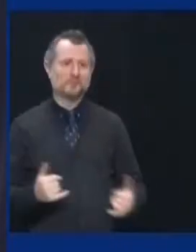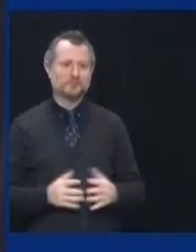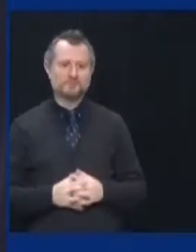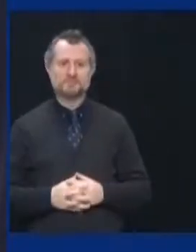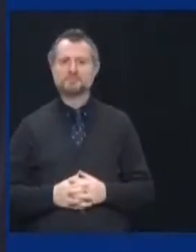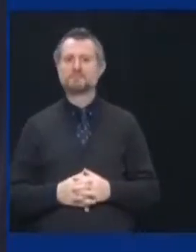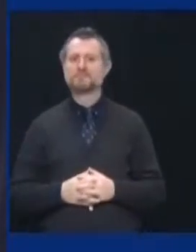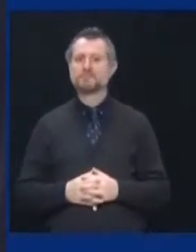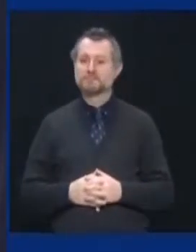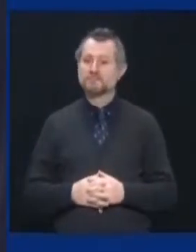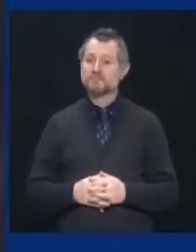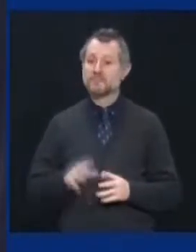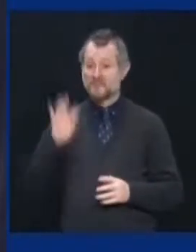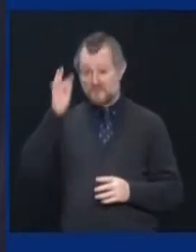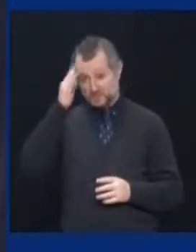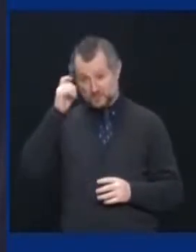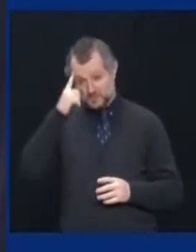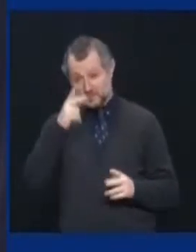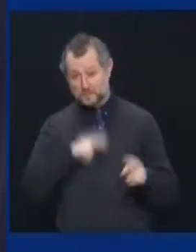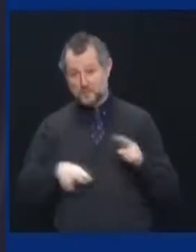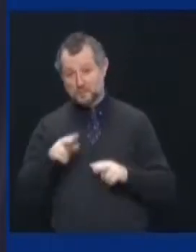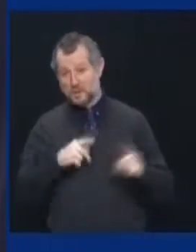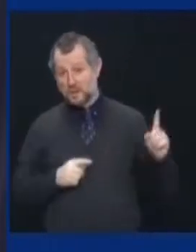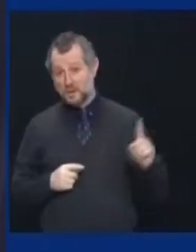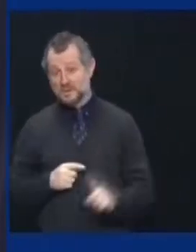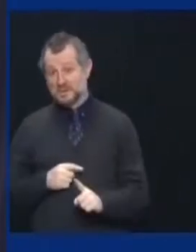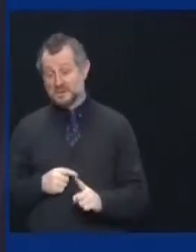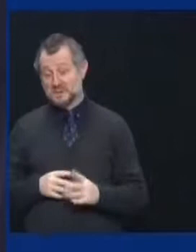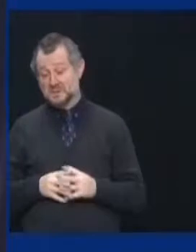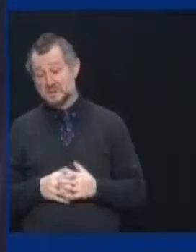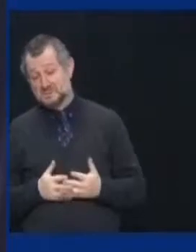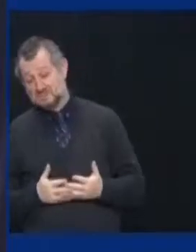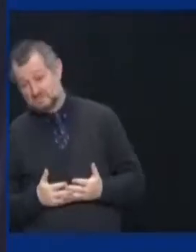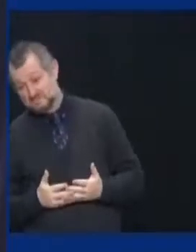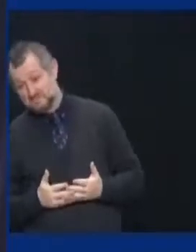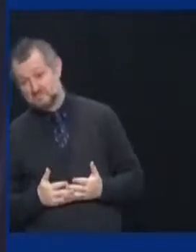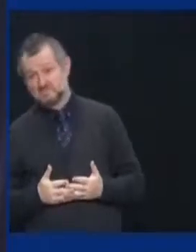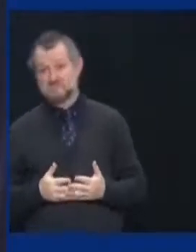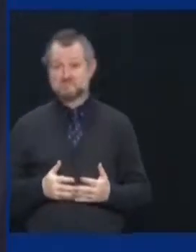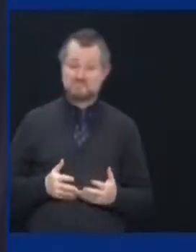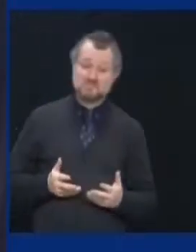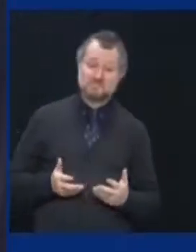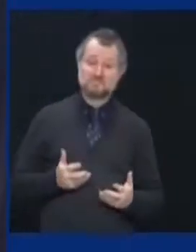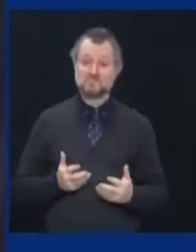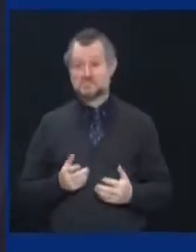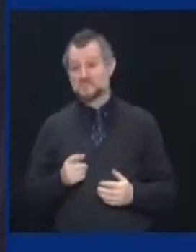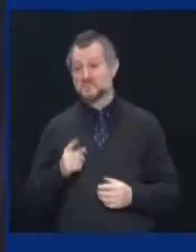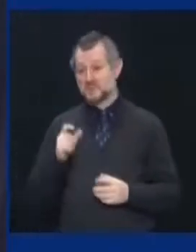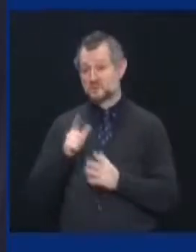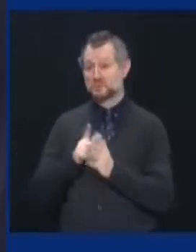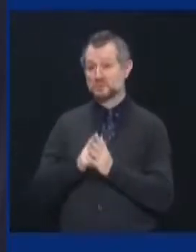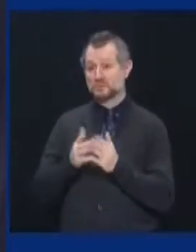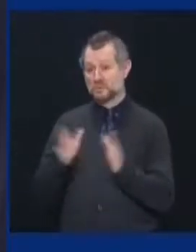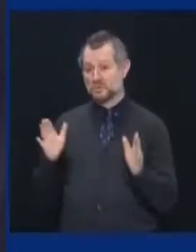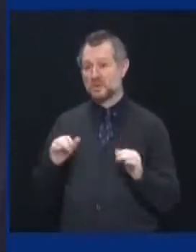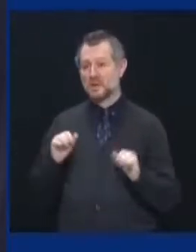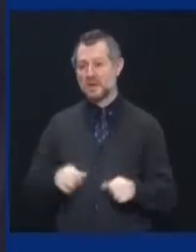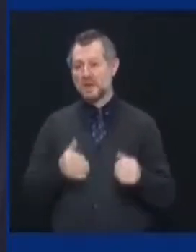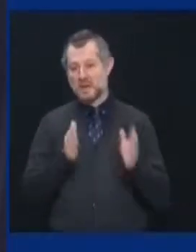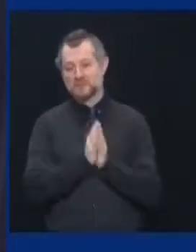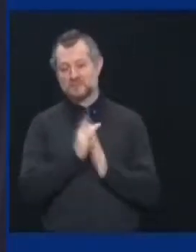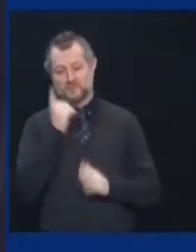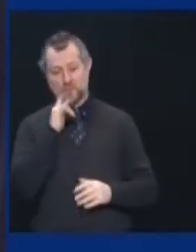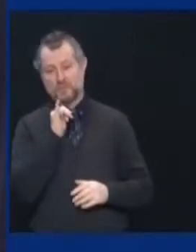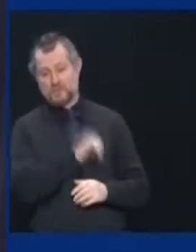The monitor is really the only thing the Attorney General can ask for legally.